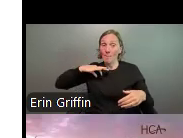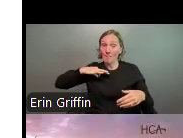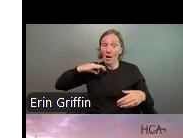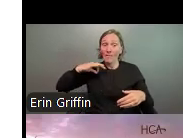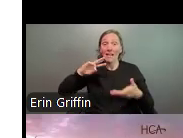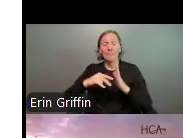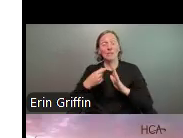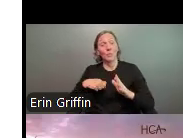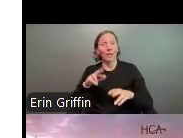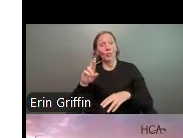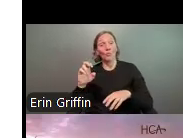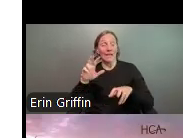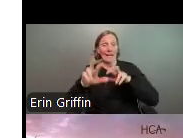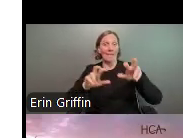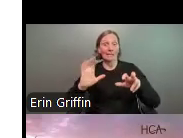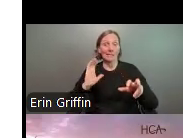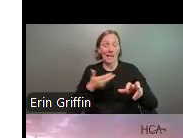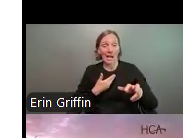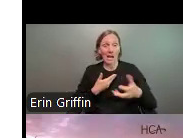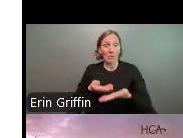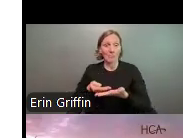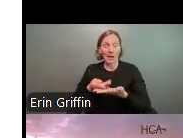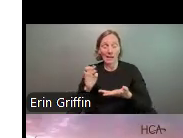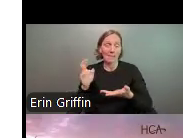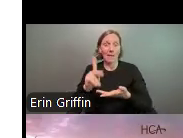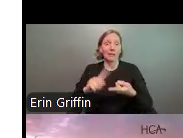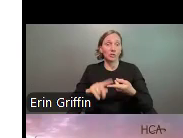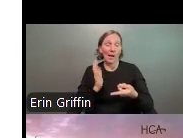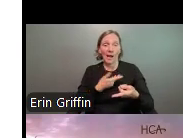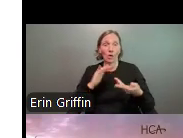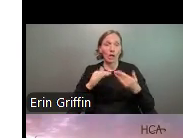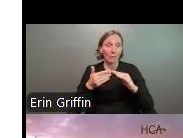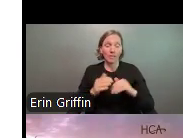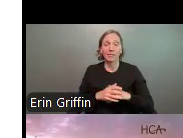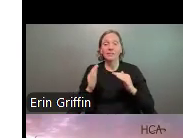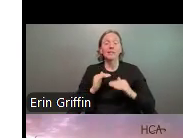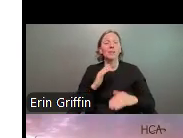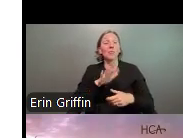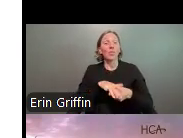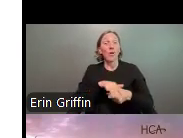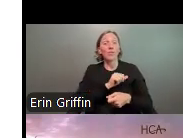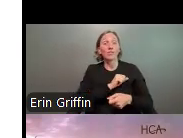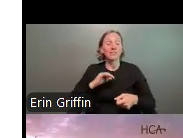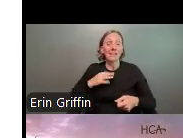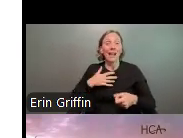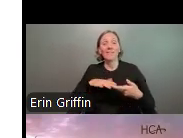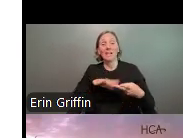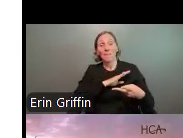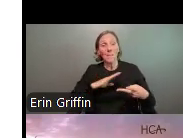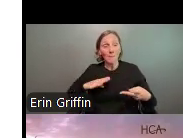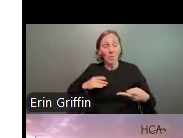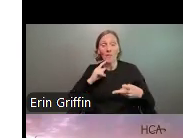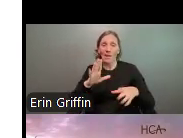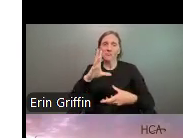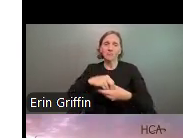Washington communities to support the amazing work that's done at the ground level. And our local staff and board are part of the fabric of the communities we serve. Many